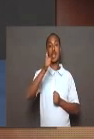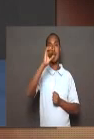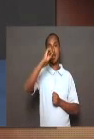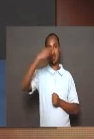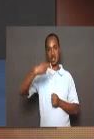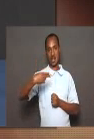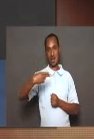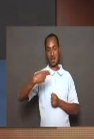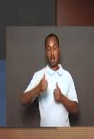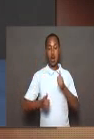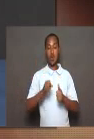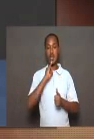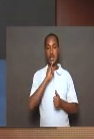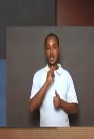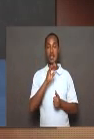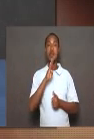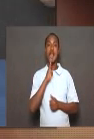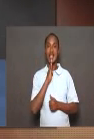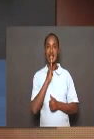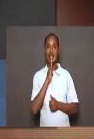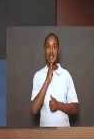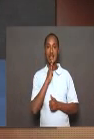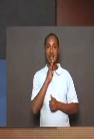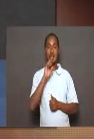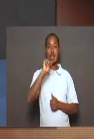hydroxide, which is a base,